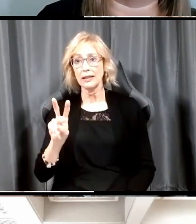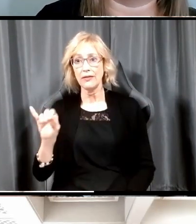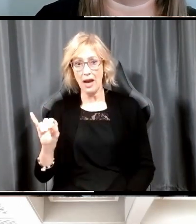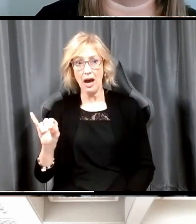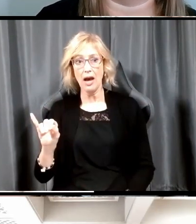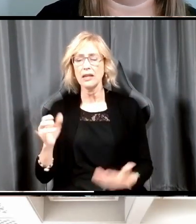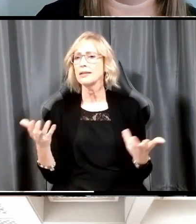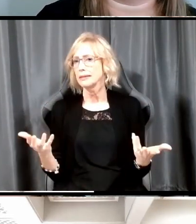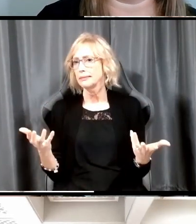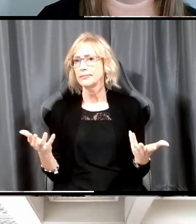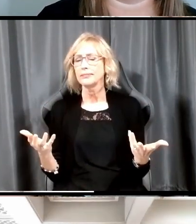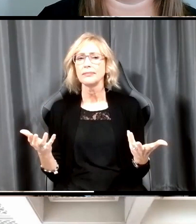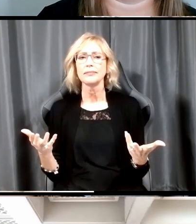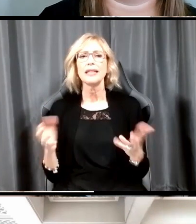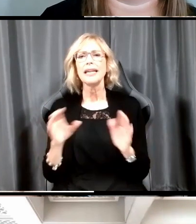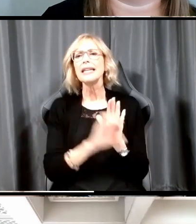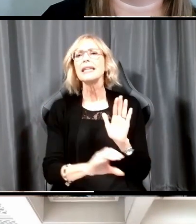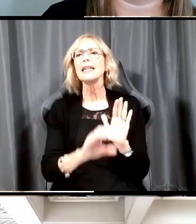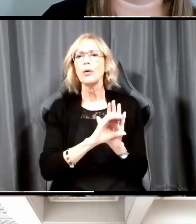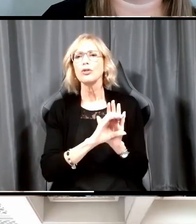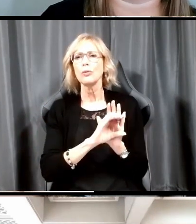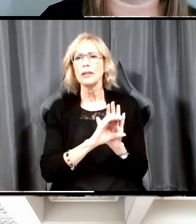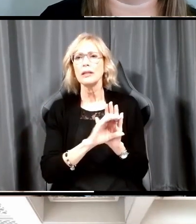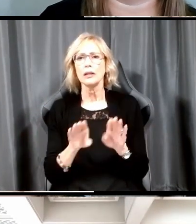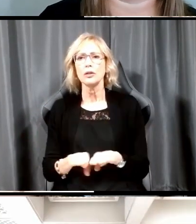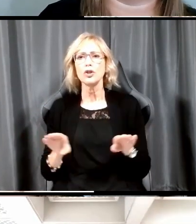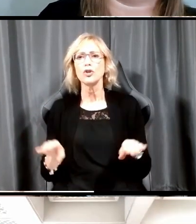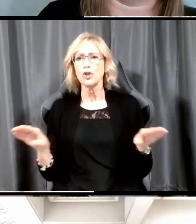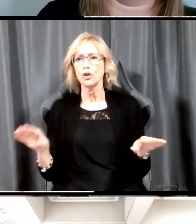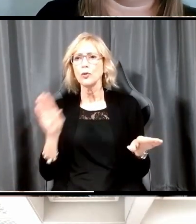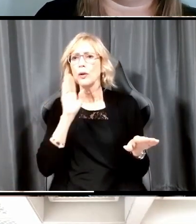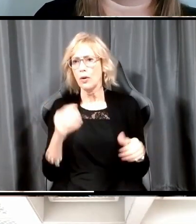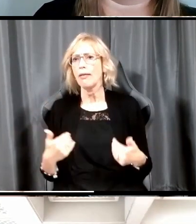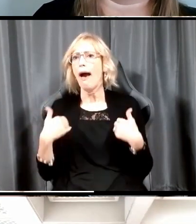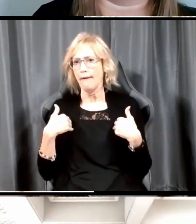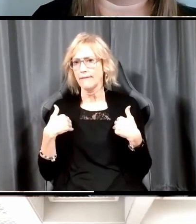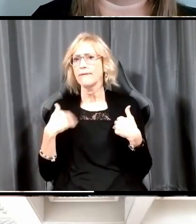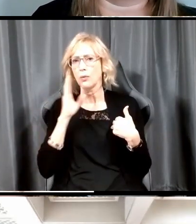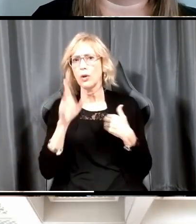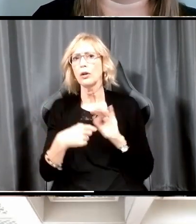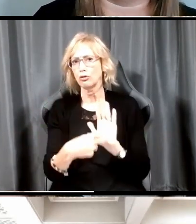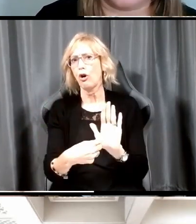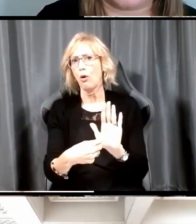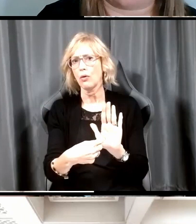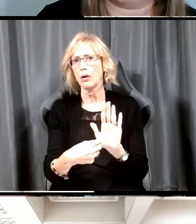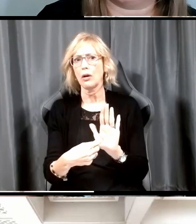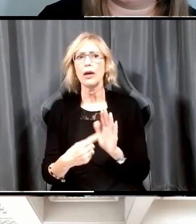are basically characteristics that children will display, and